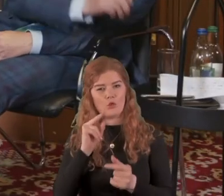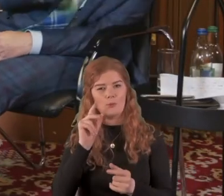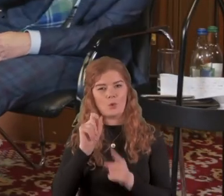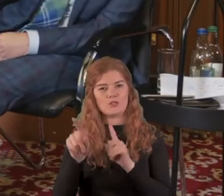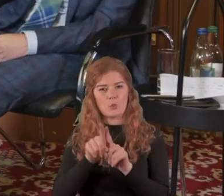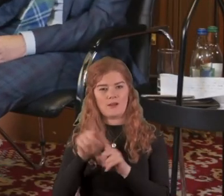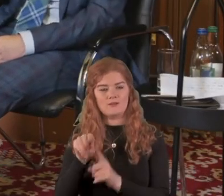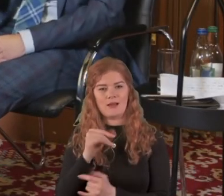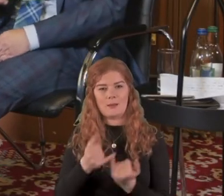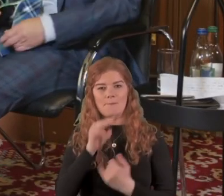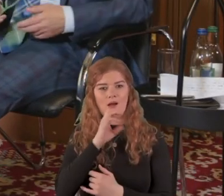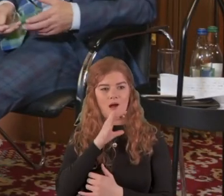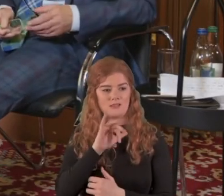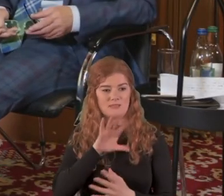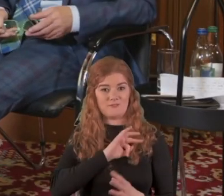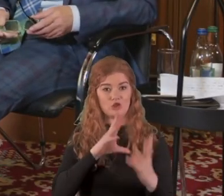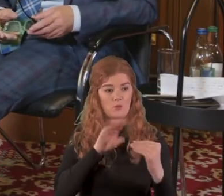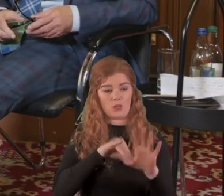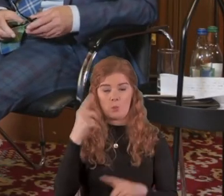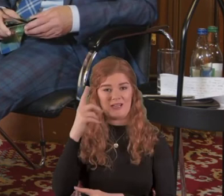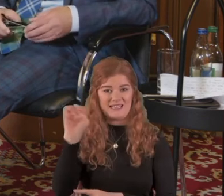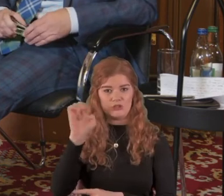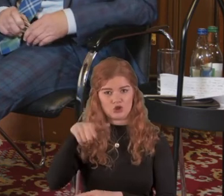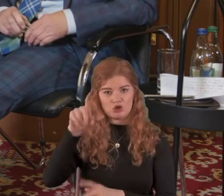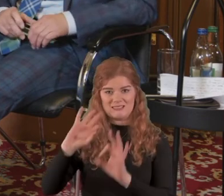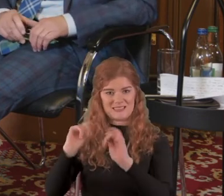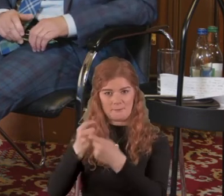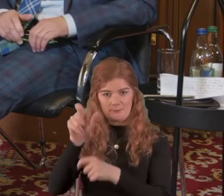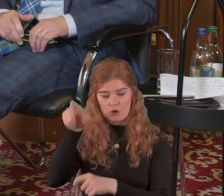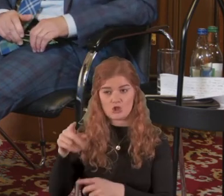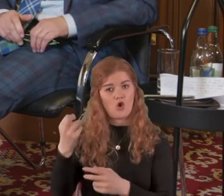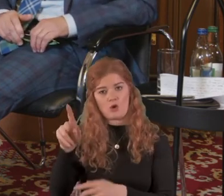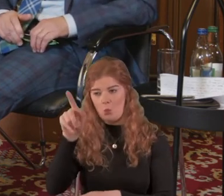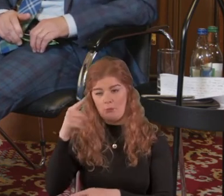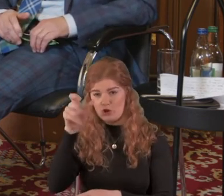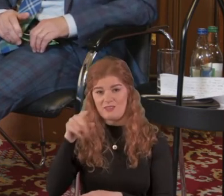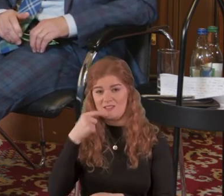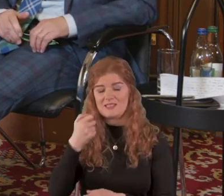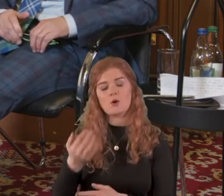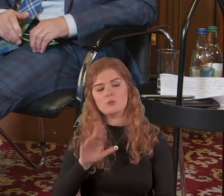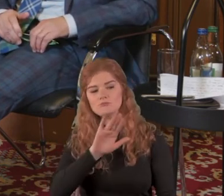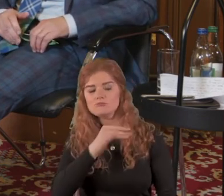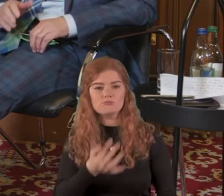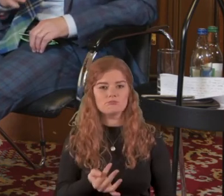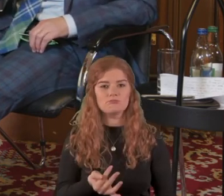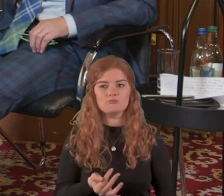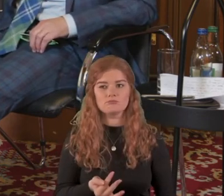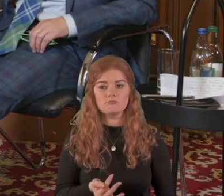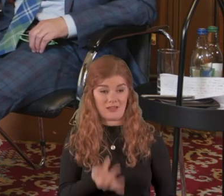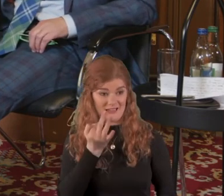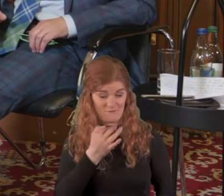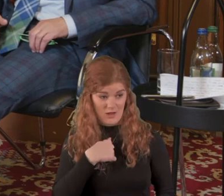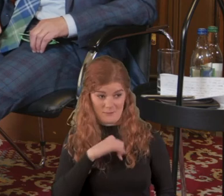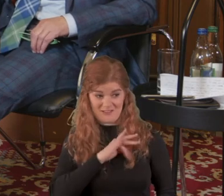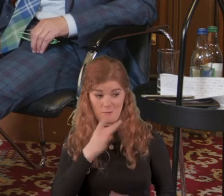Collins, he's talking to one of the British delegation, and one of the British delegation says, you know, if I made